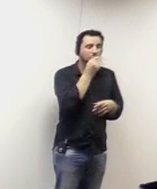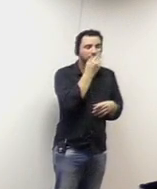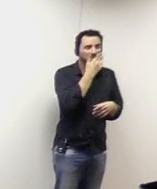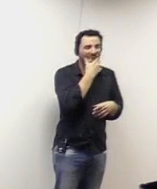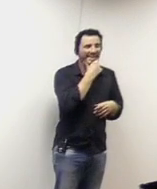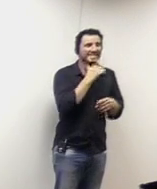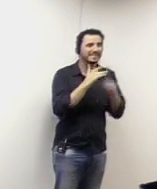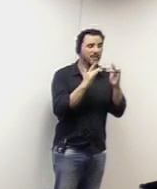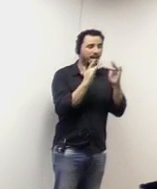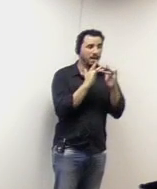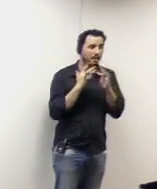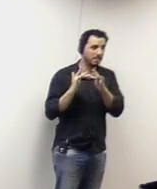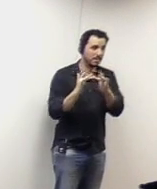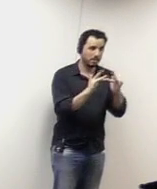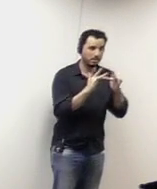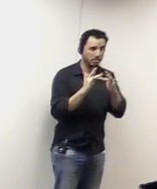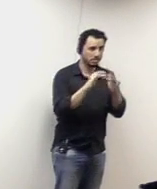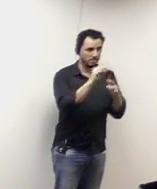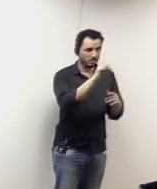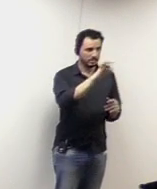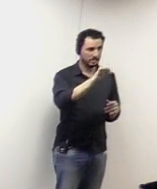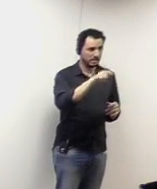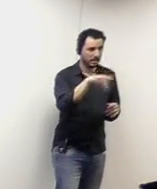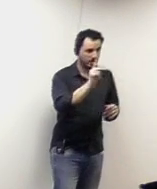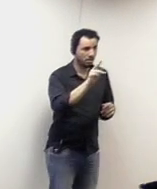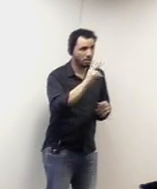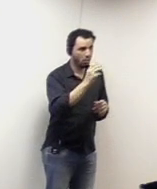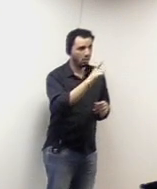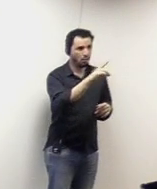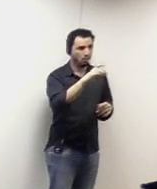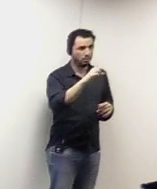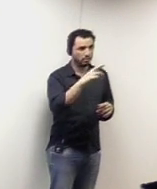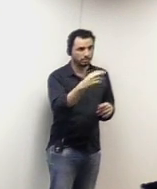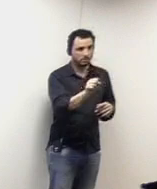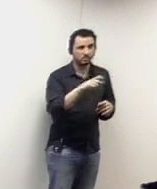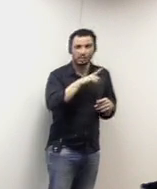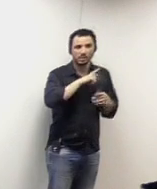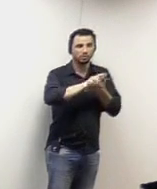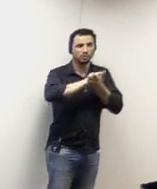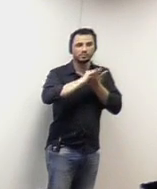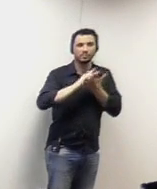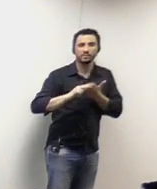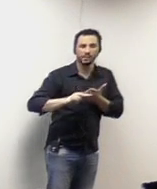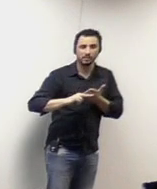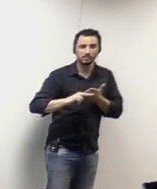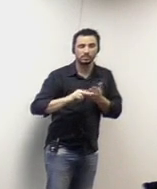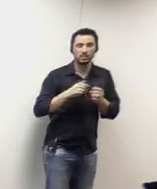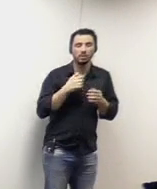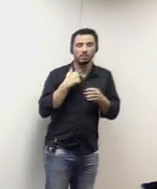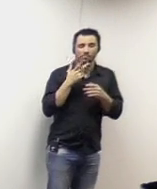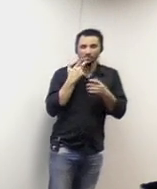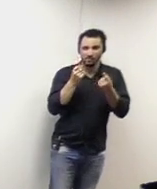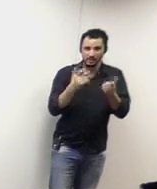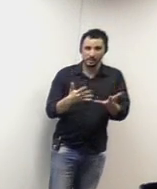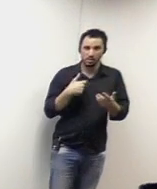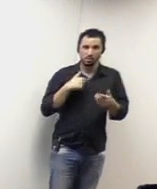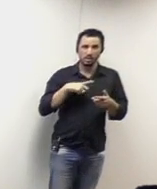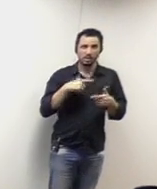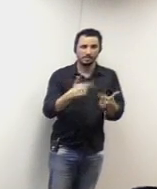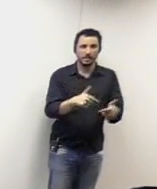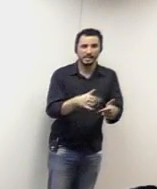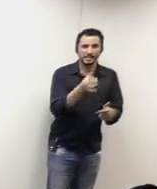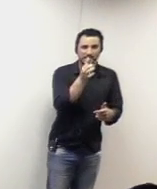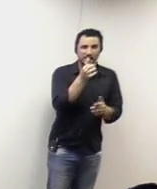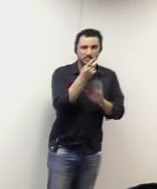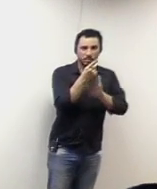very successful to bring different stakeholders together. As I said, we're working on these six projects while I'm here for these 2 weeks. And we're bringing people